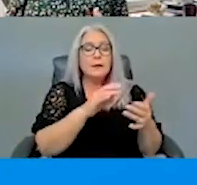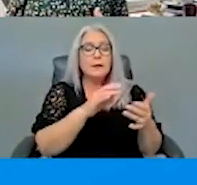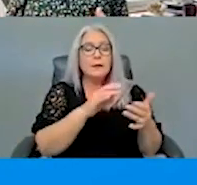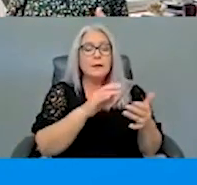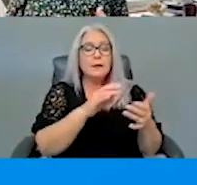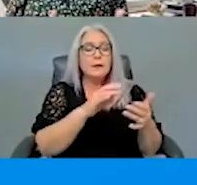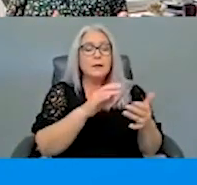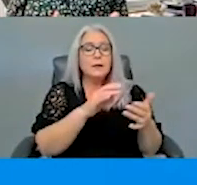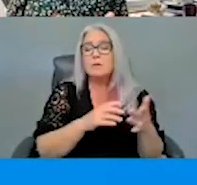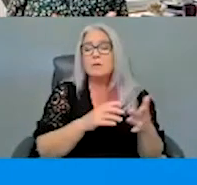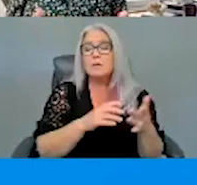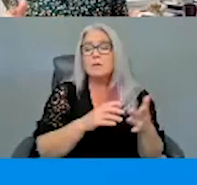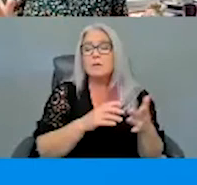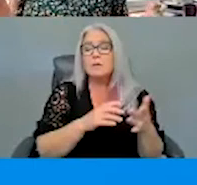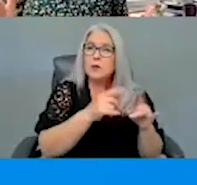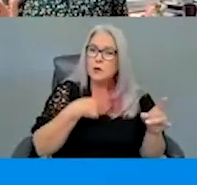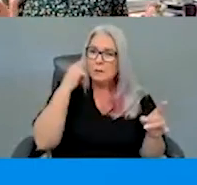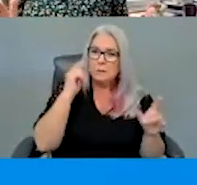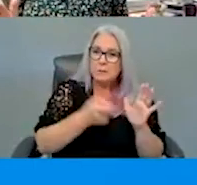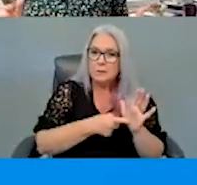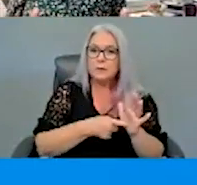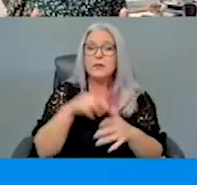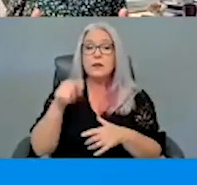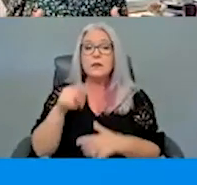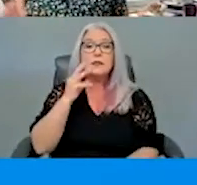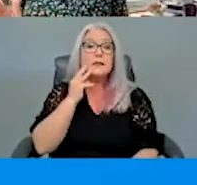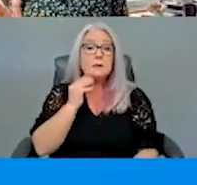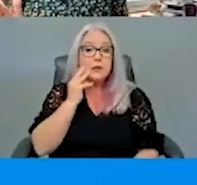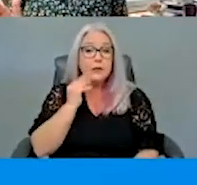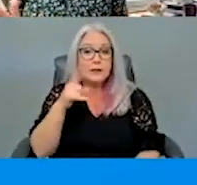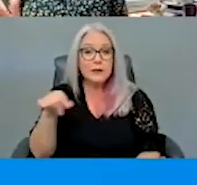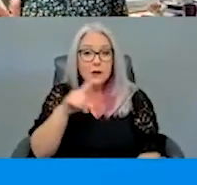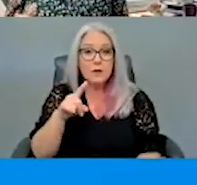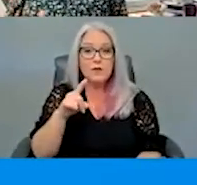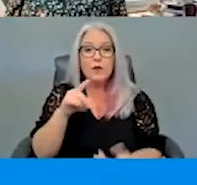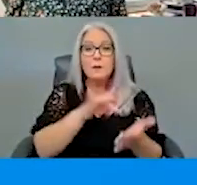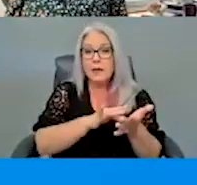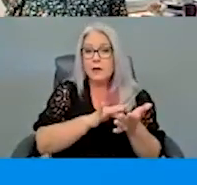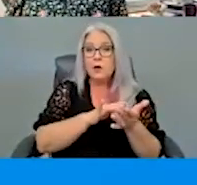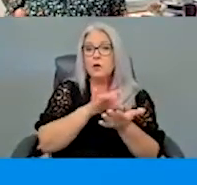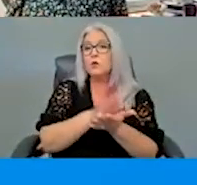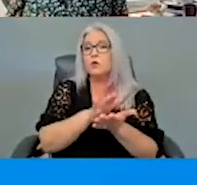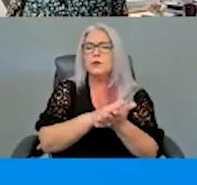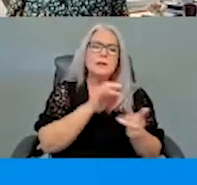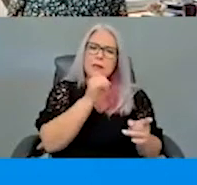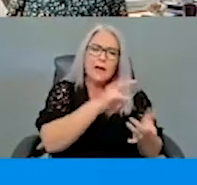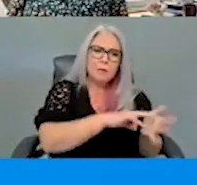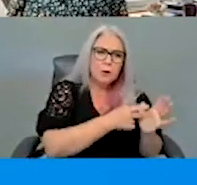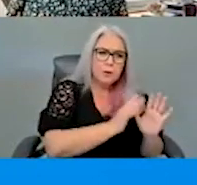this tells us is that the experience of medical school is actually unintentionally, of course, but